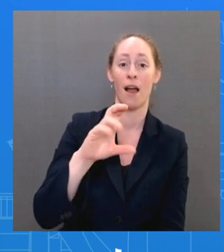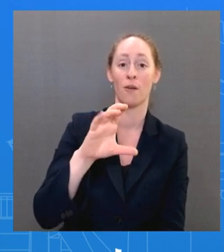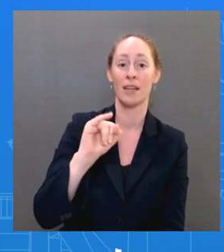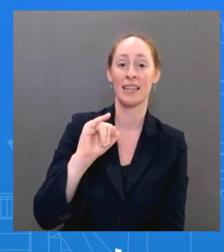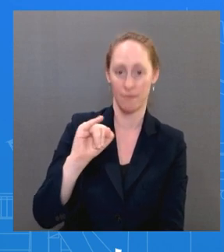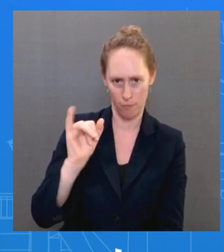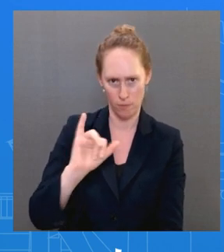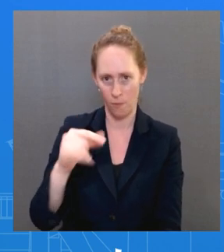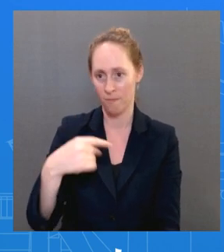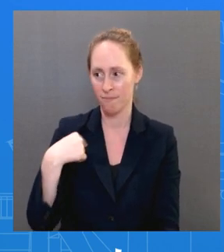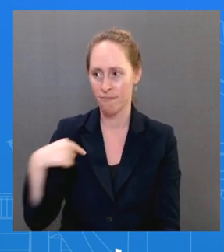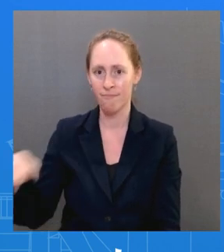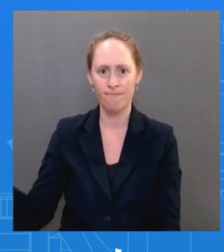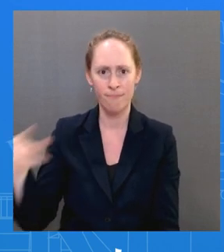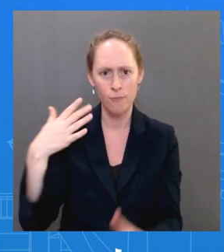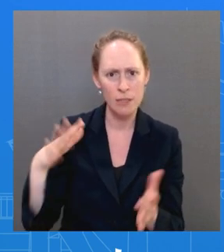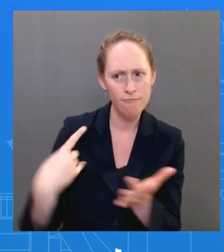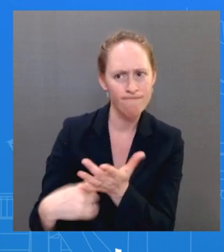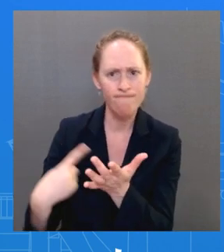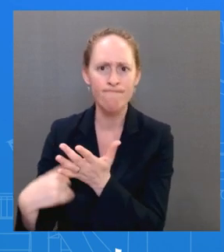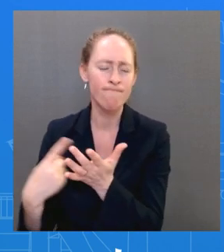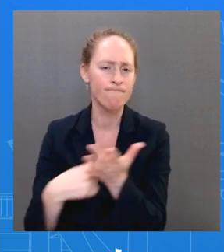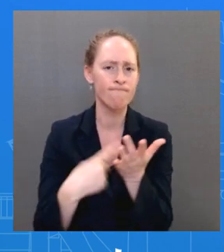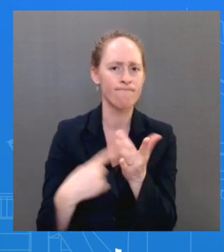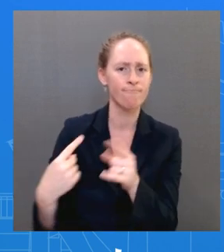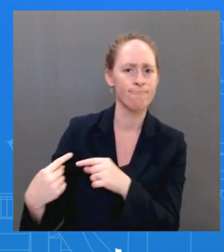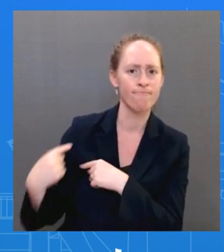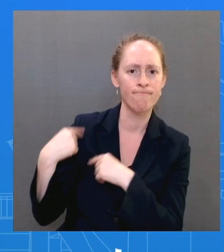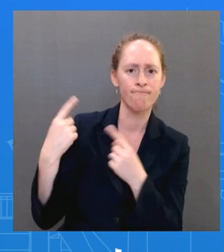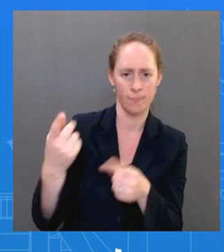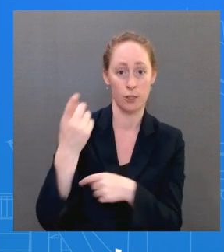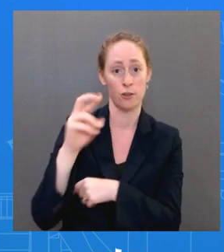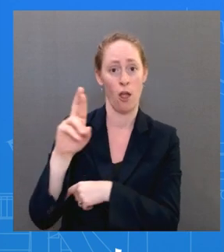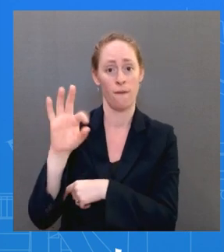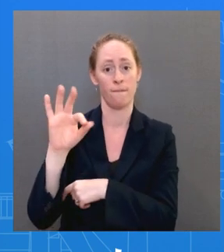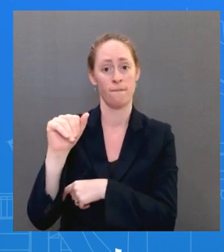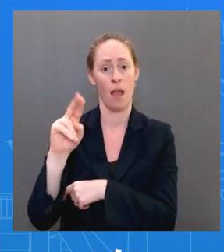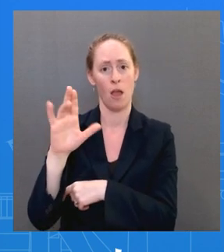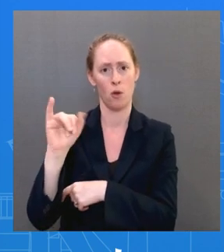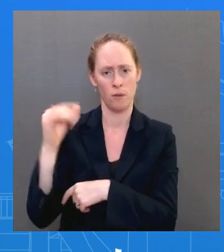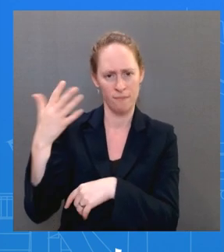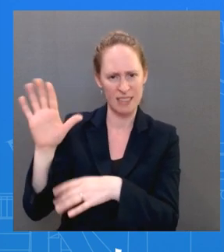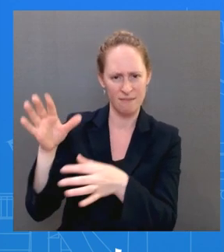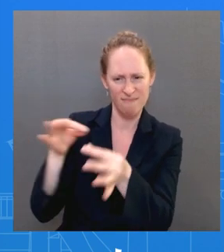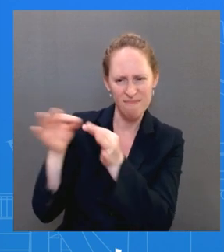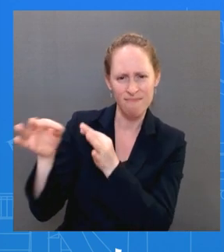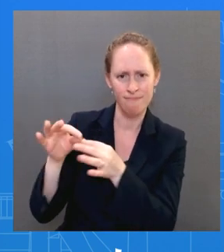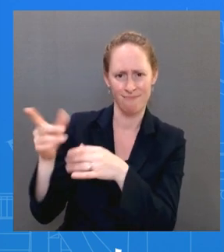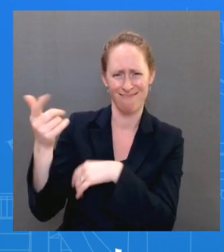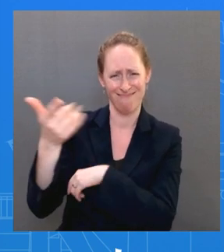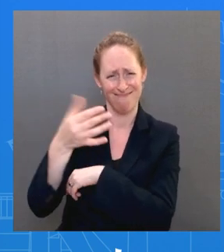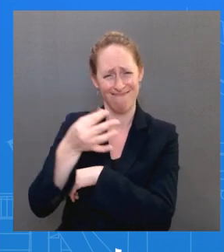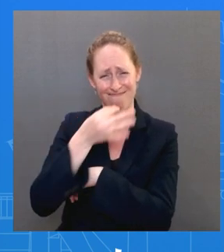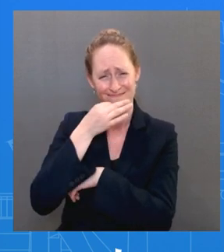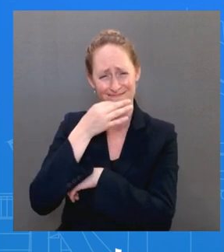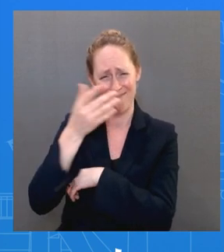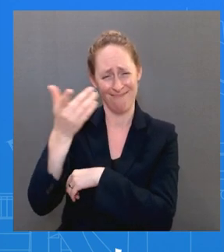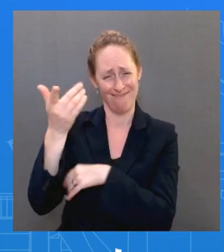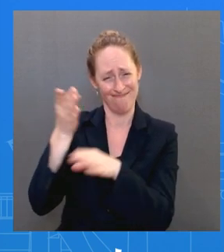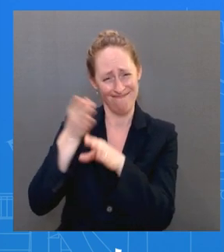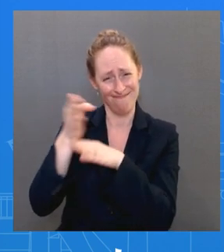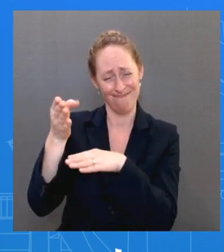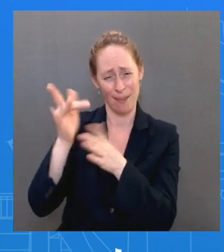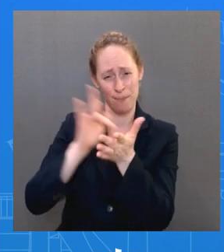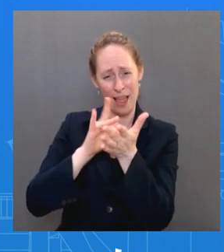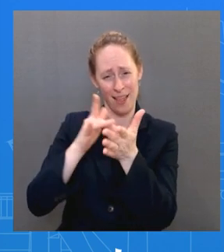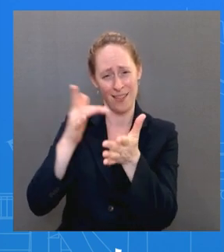and obviously one of the foremost experts on infectious diseases. We speak very regularly. I've been speaking every day with